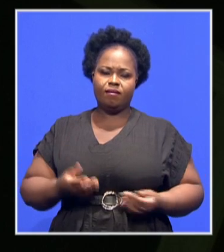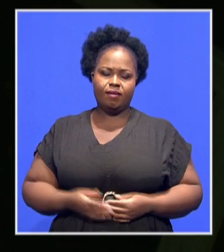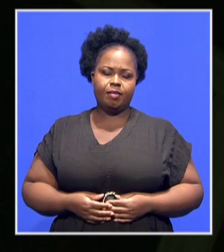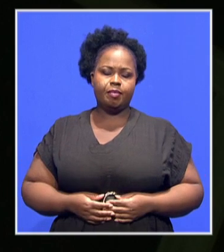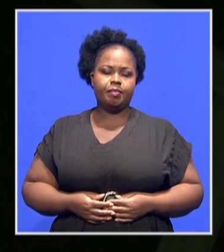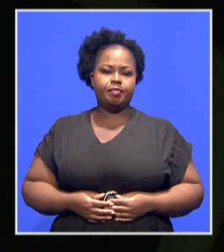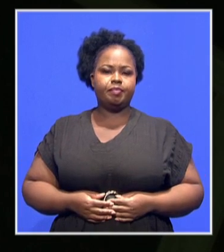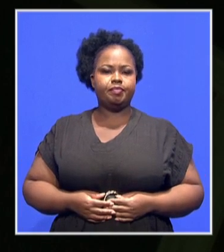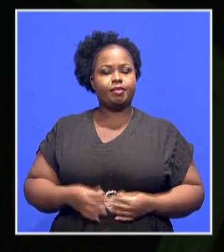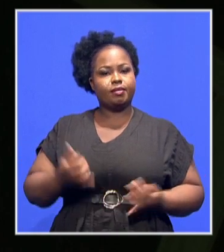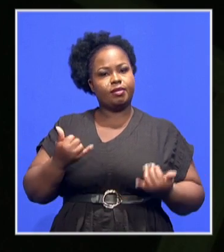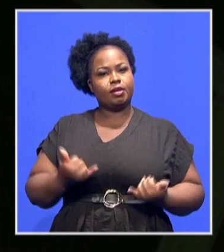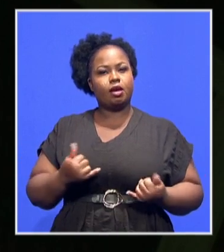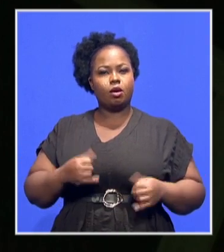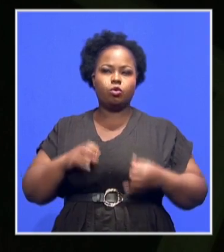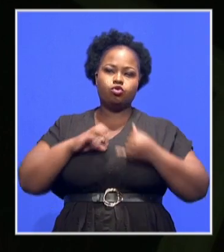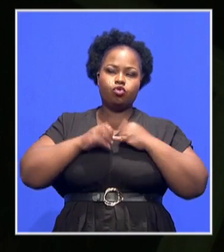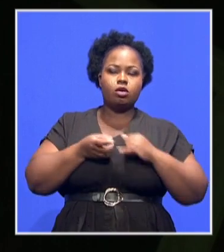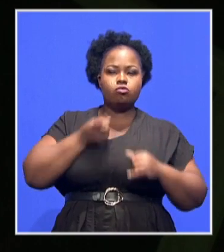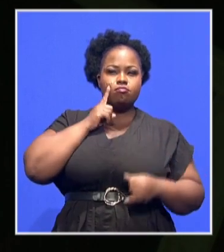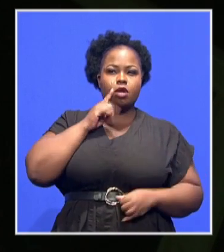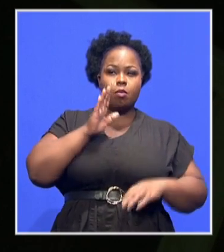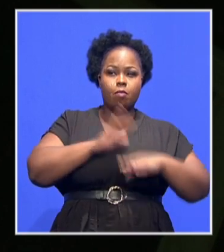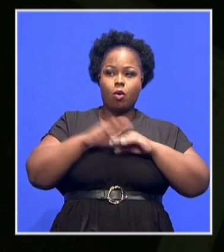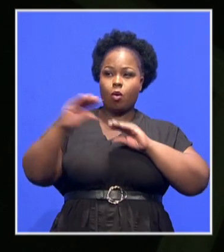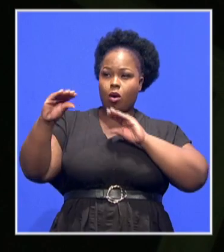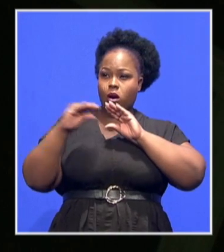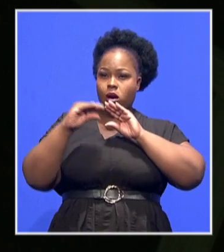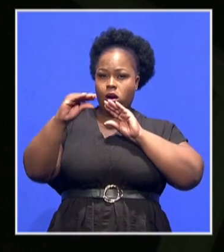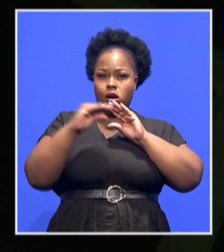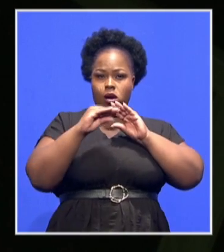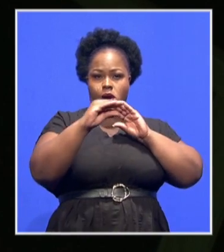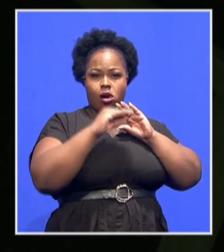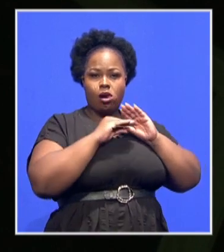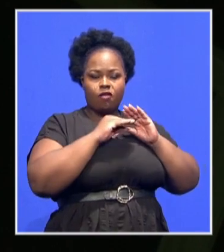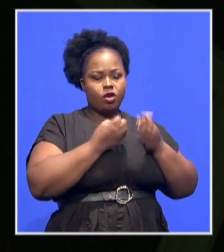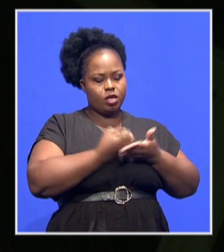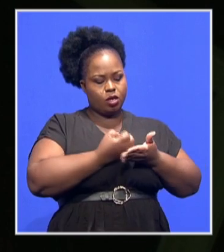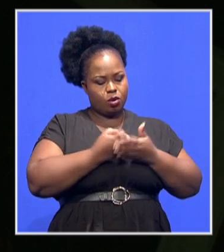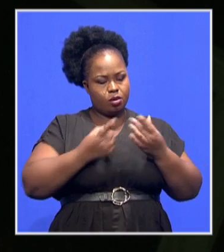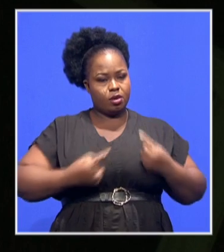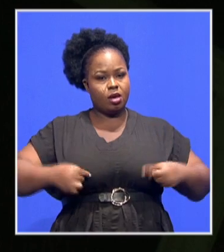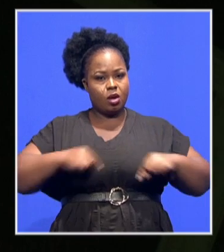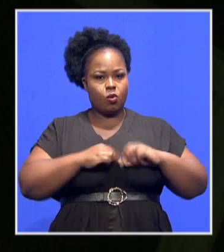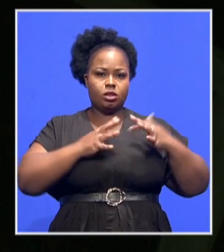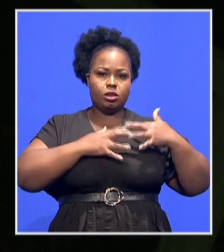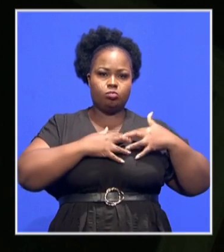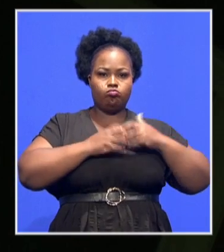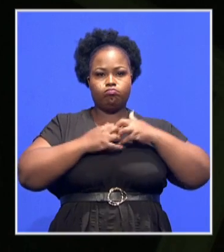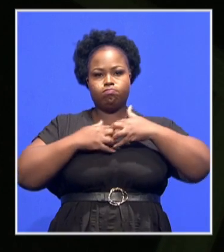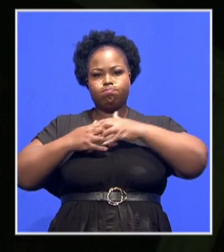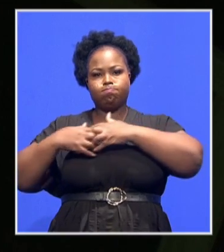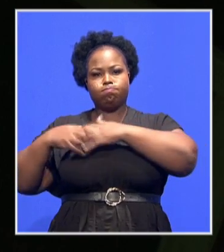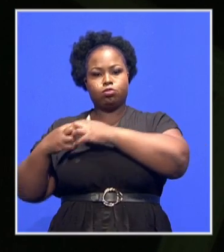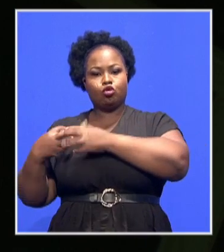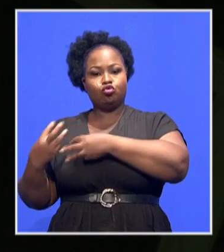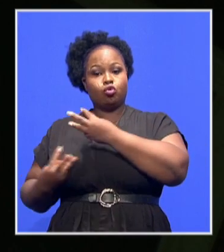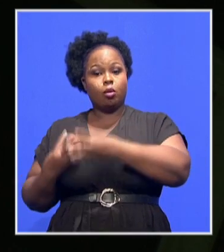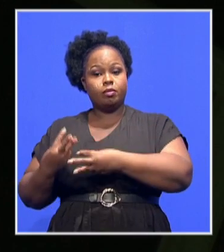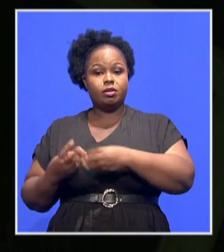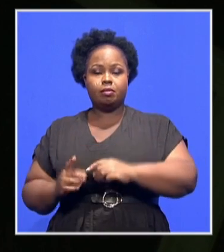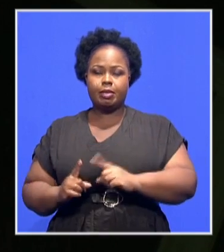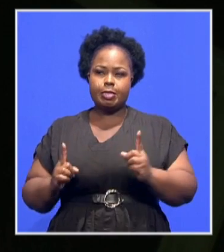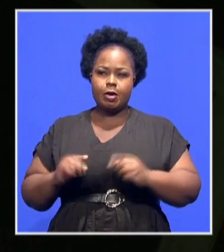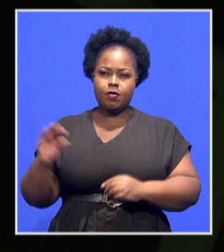look to attract investment in mining to grow our economy and create jobs, investors will find